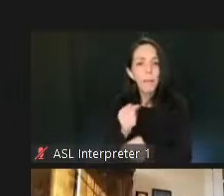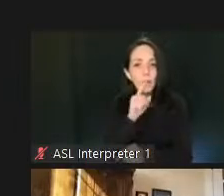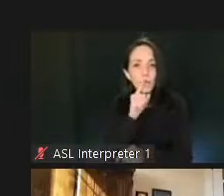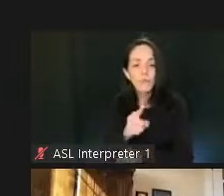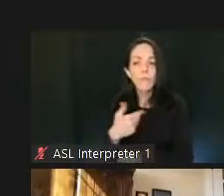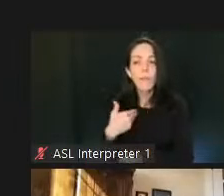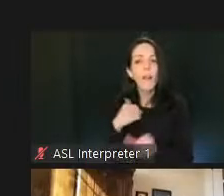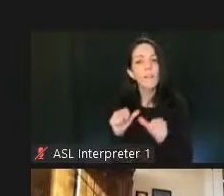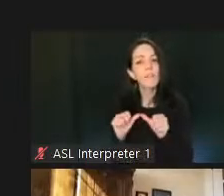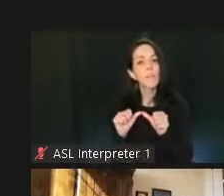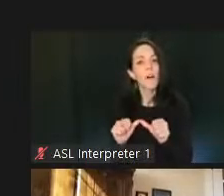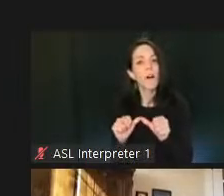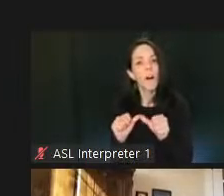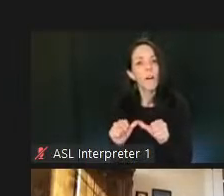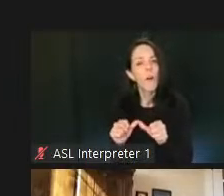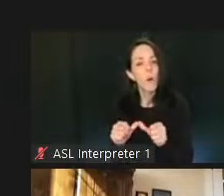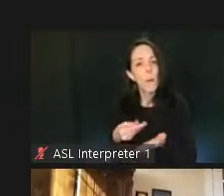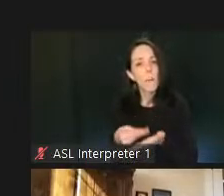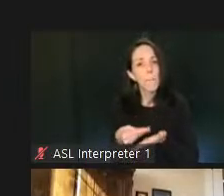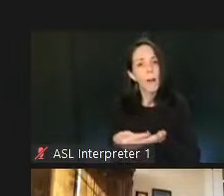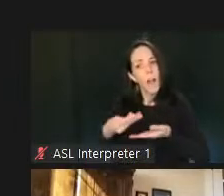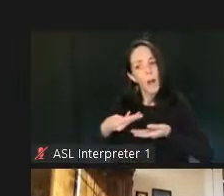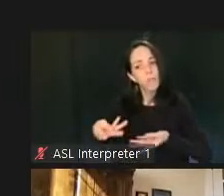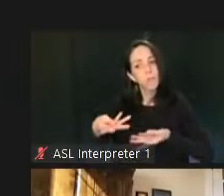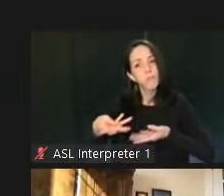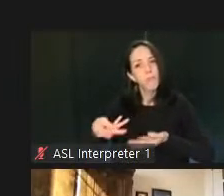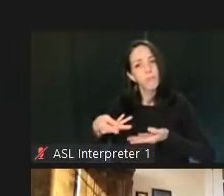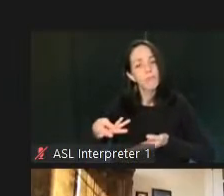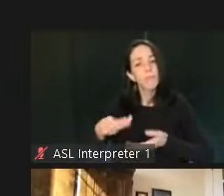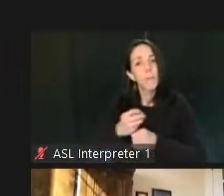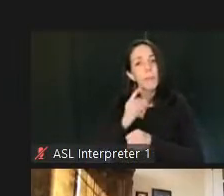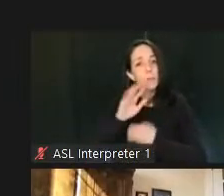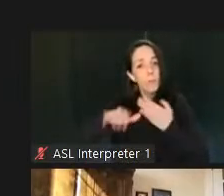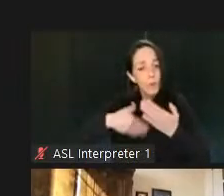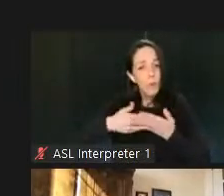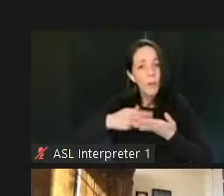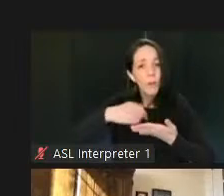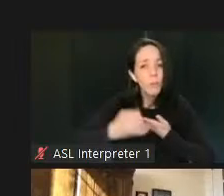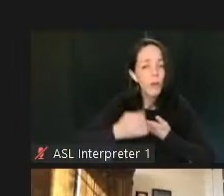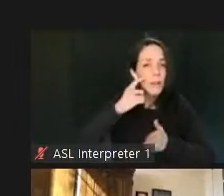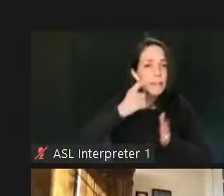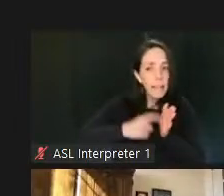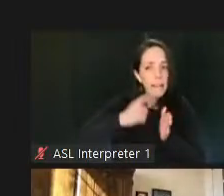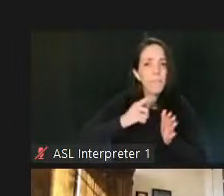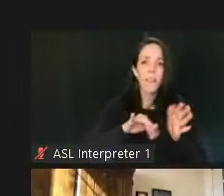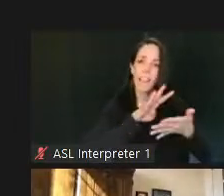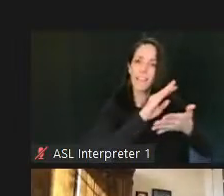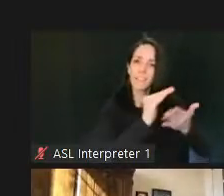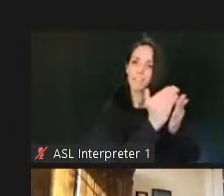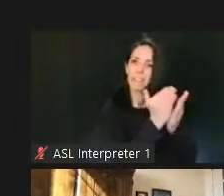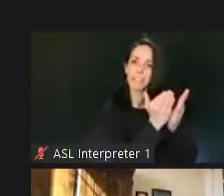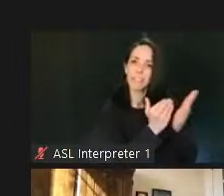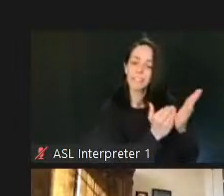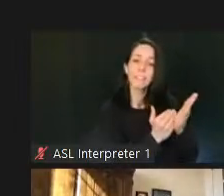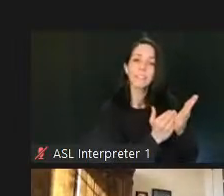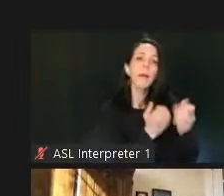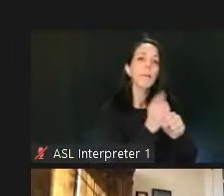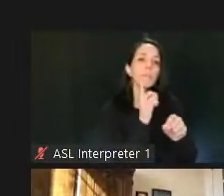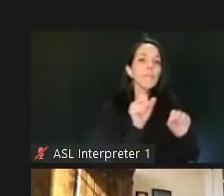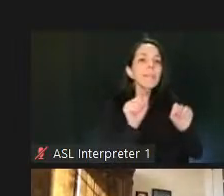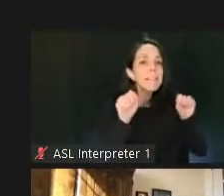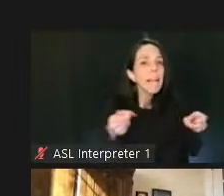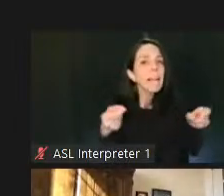an ongoing stream of revenues to help ensure that all of the projects that are identified in that funding list can be constructed over